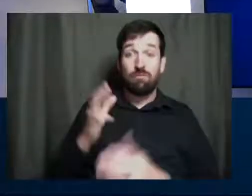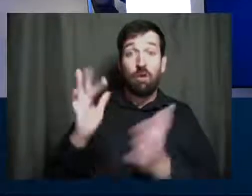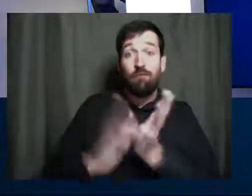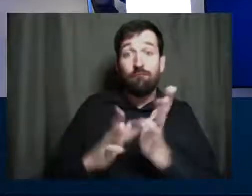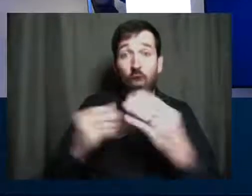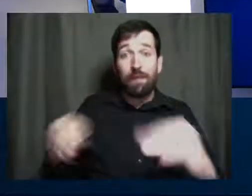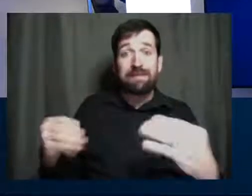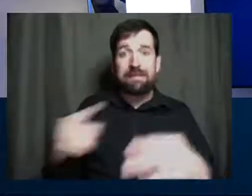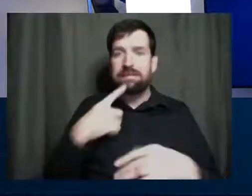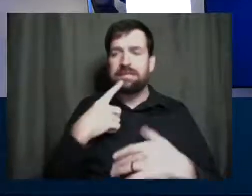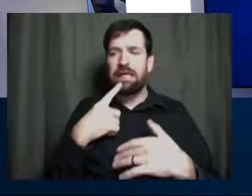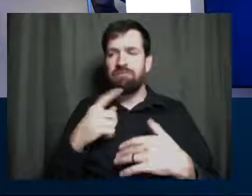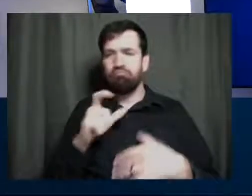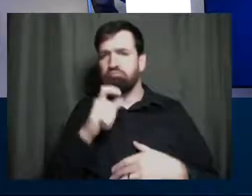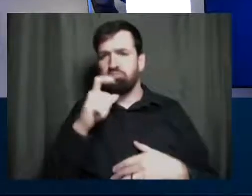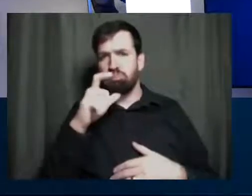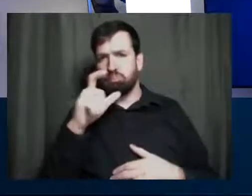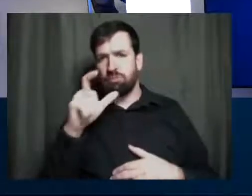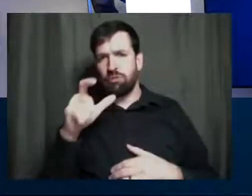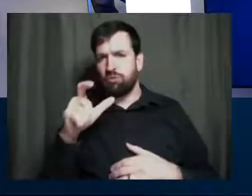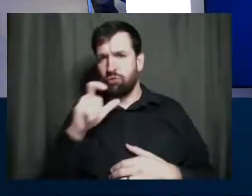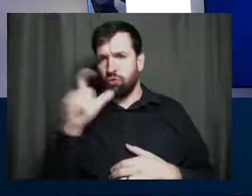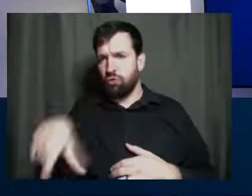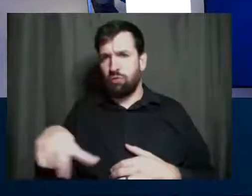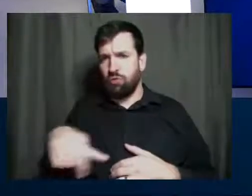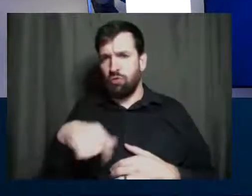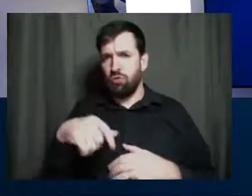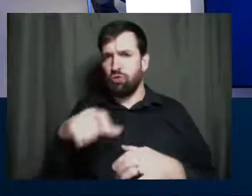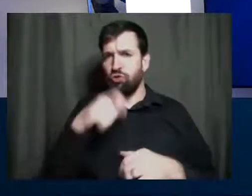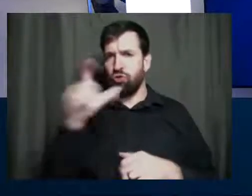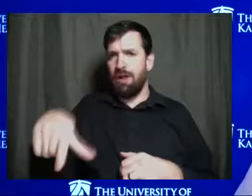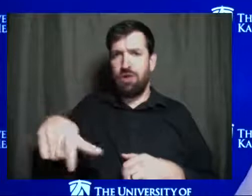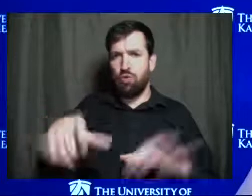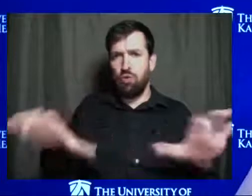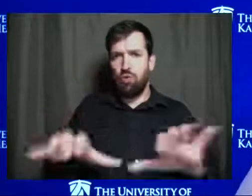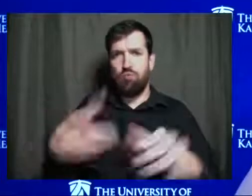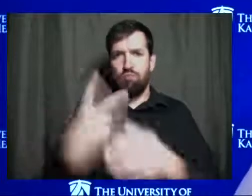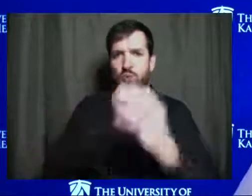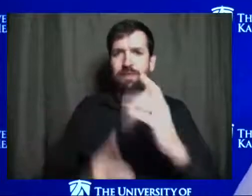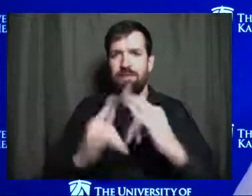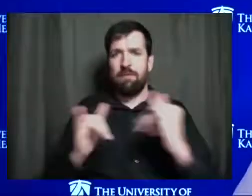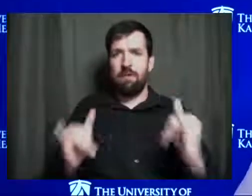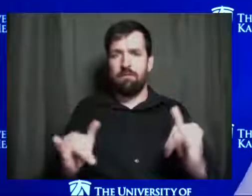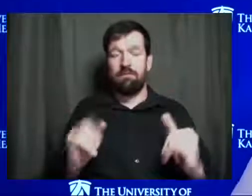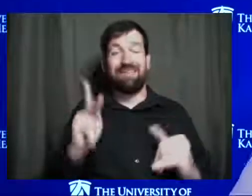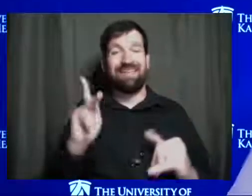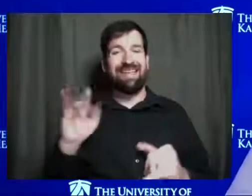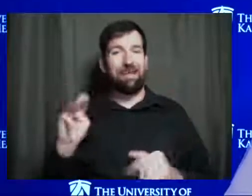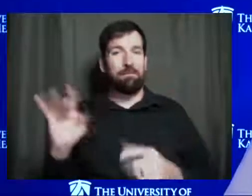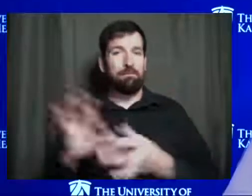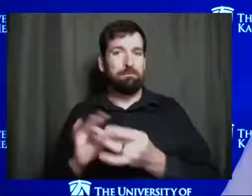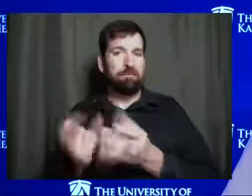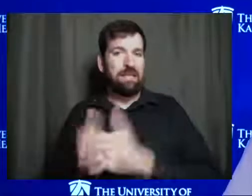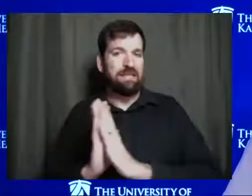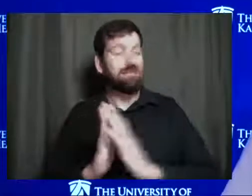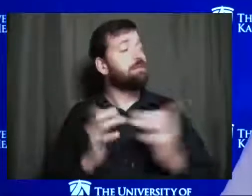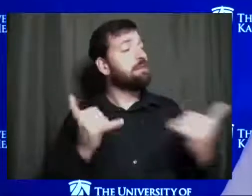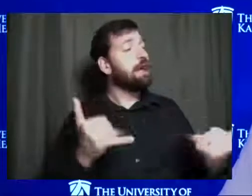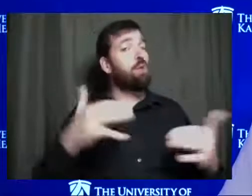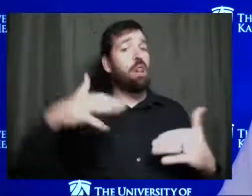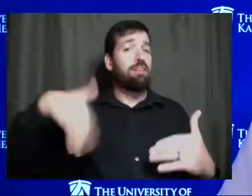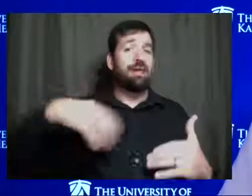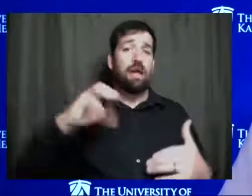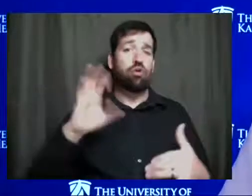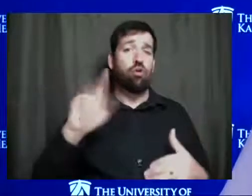right here from you that that's okay to do. What should she do with that? Yeah, again, we're getting into late October now. I think it's a good time to go get your